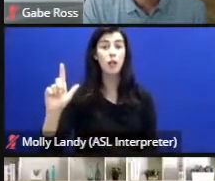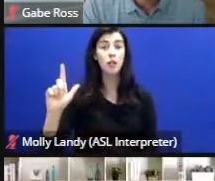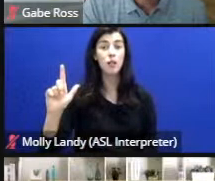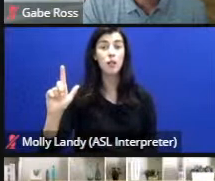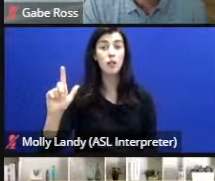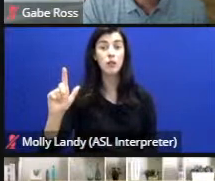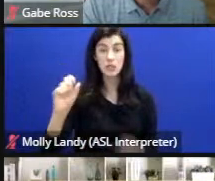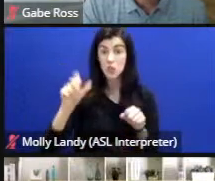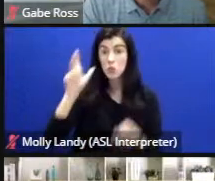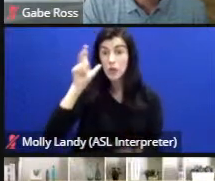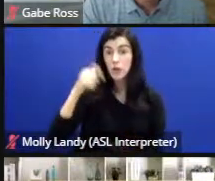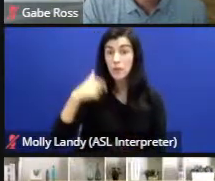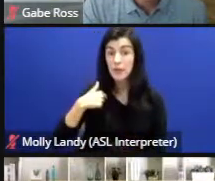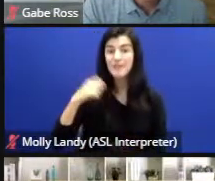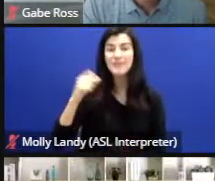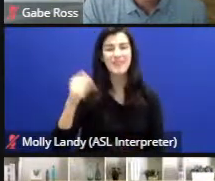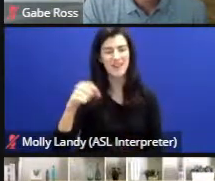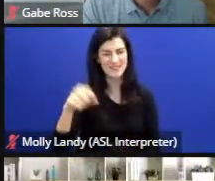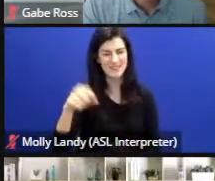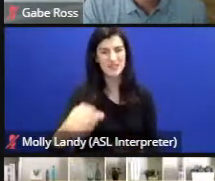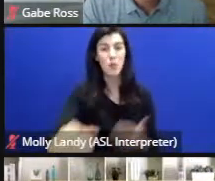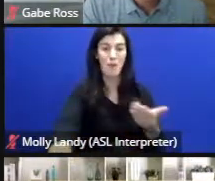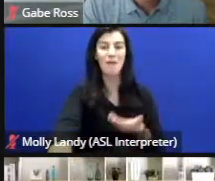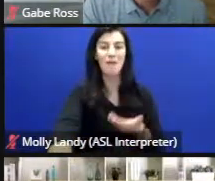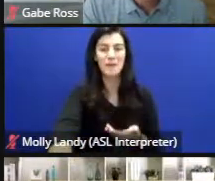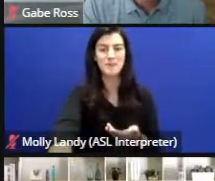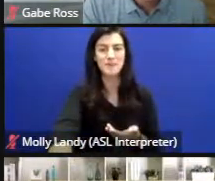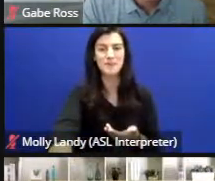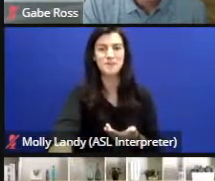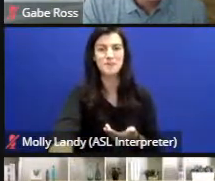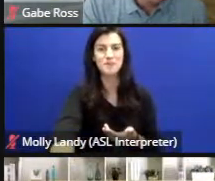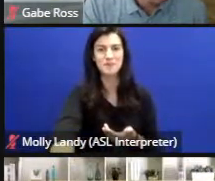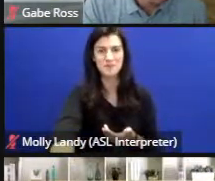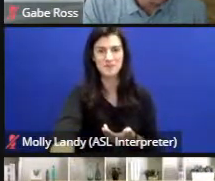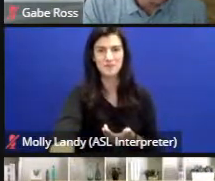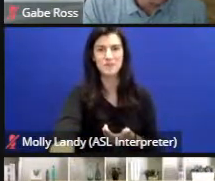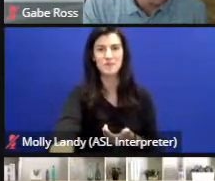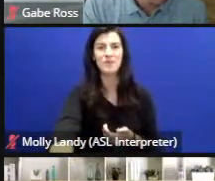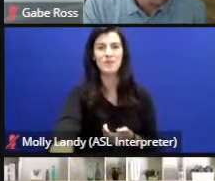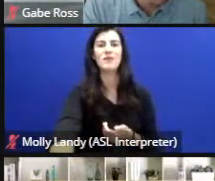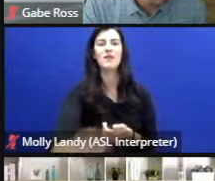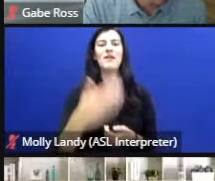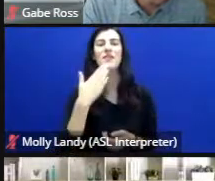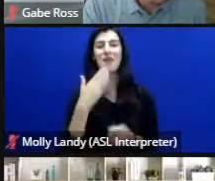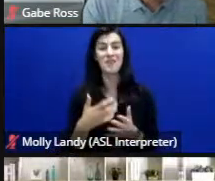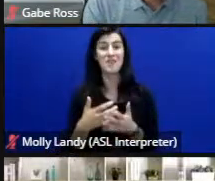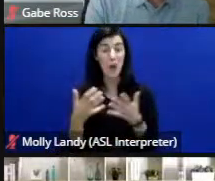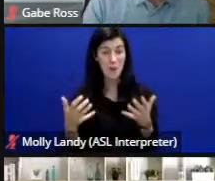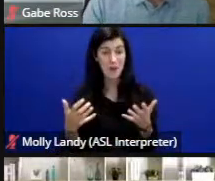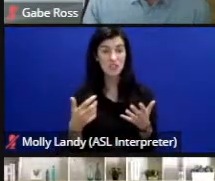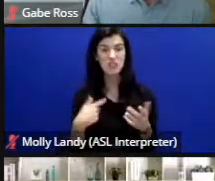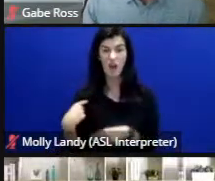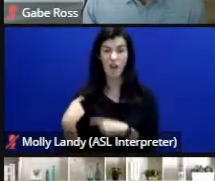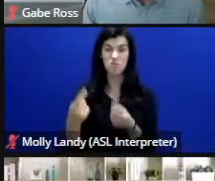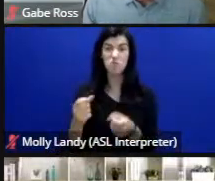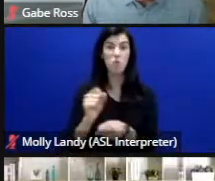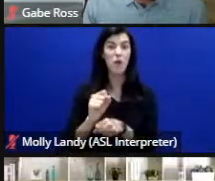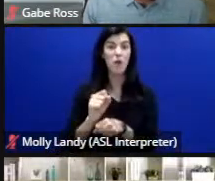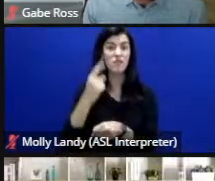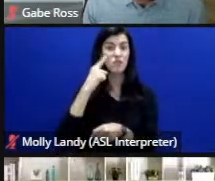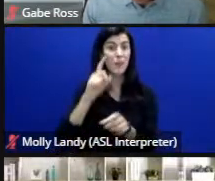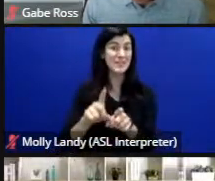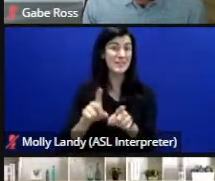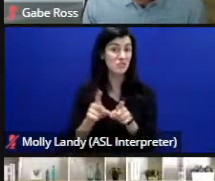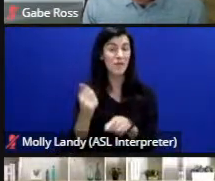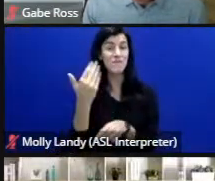Yeah, can you hear me? We can hear you now. Welcome. Thank you very much. My name is Matthew Battershell. I've worked for the district 15 years,